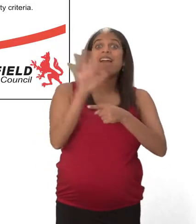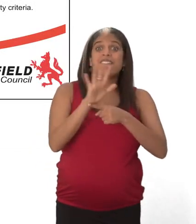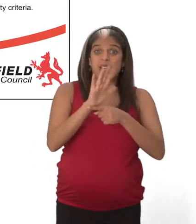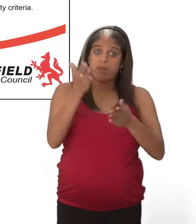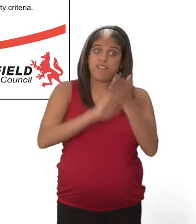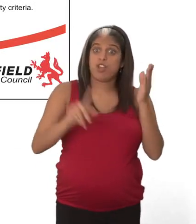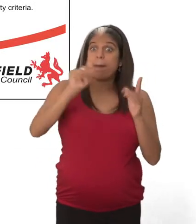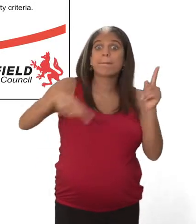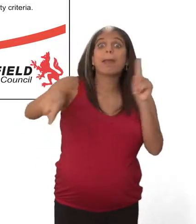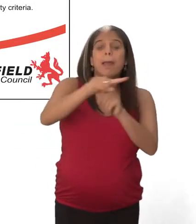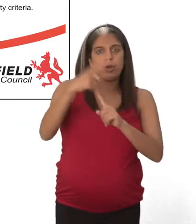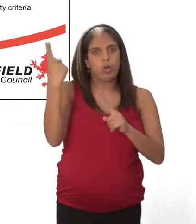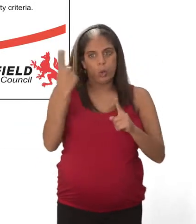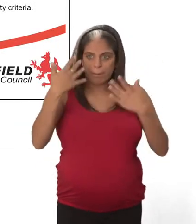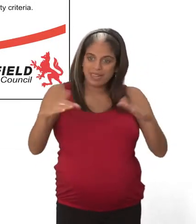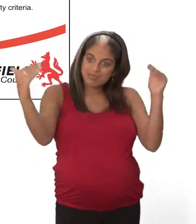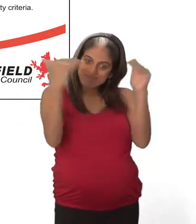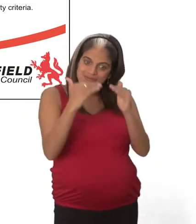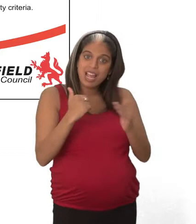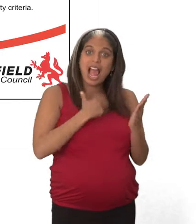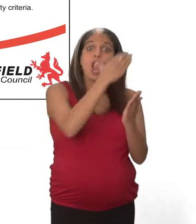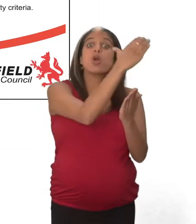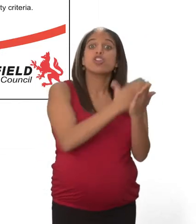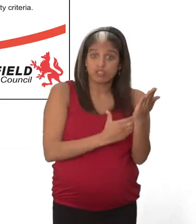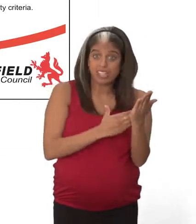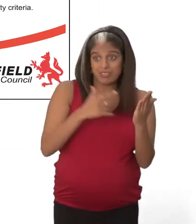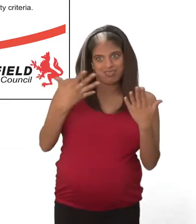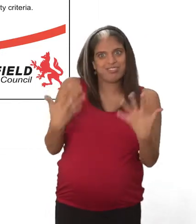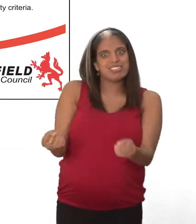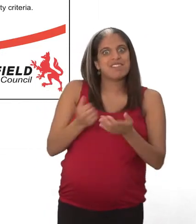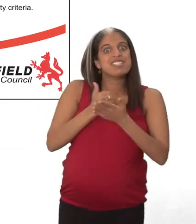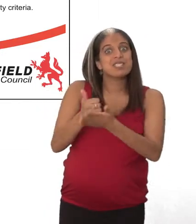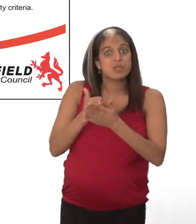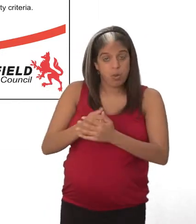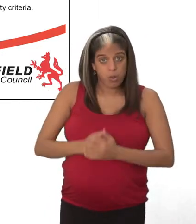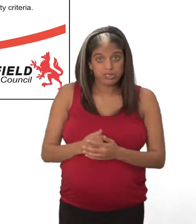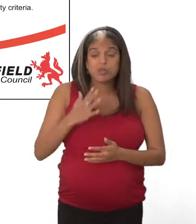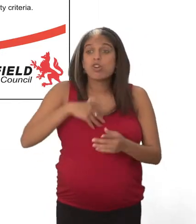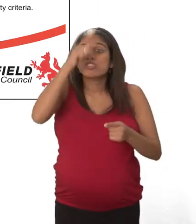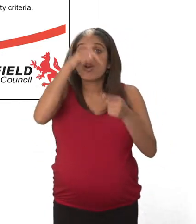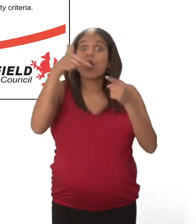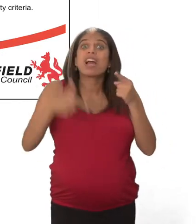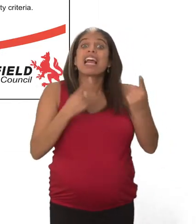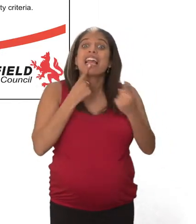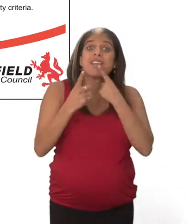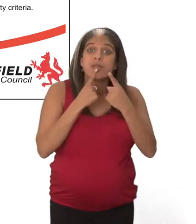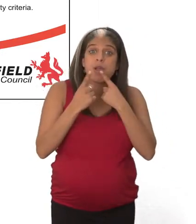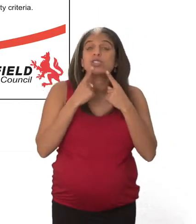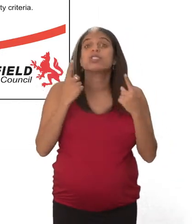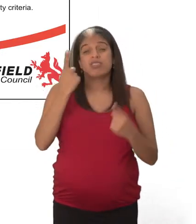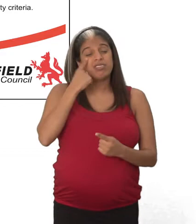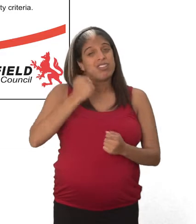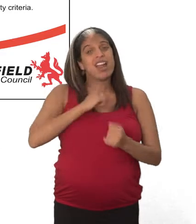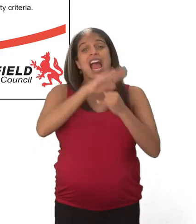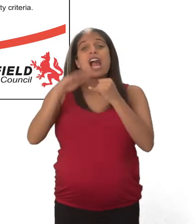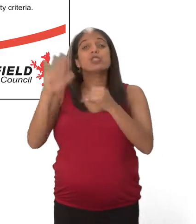information in this film is based on people who have qualified for support against our eligibility criteria. More information can be